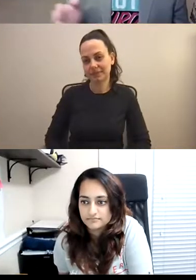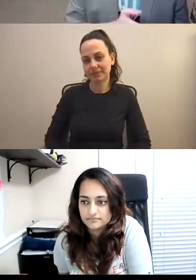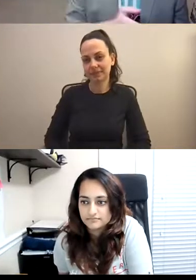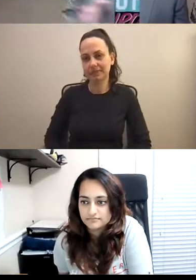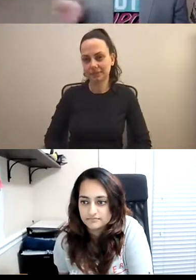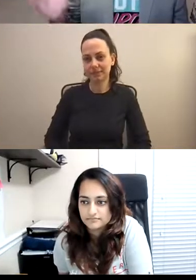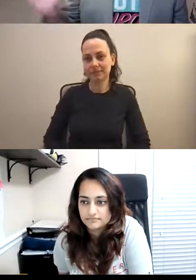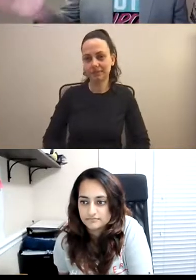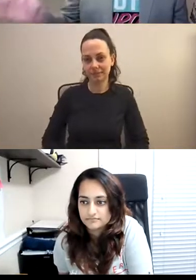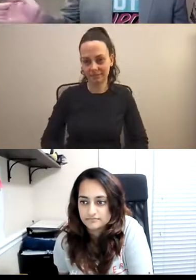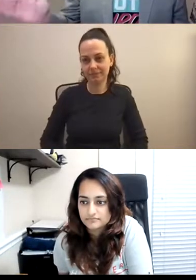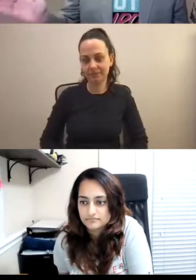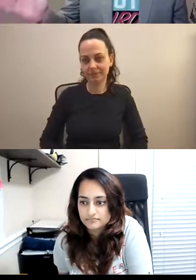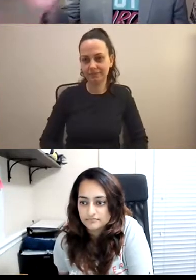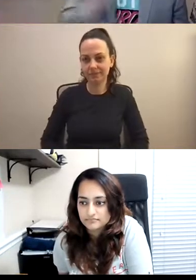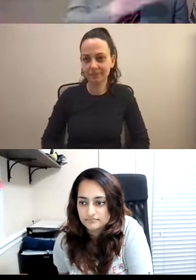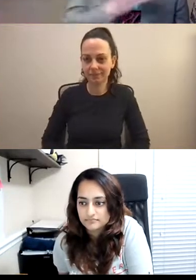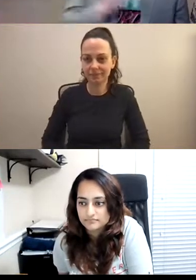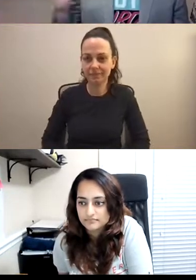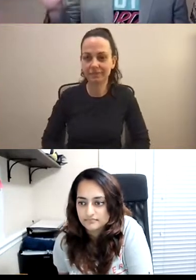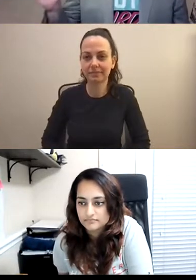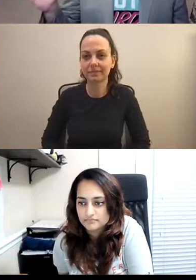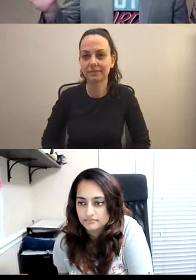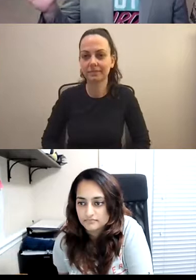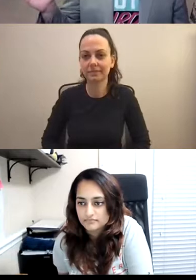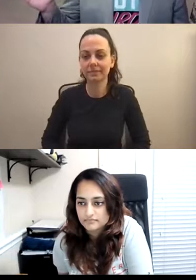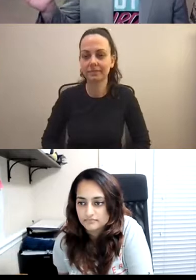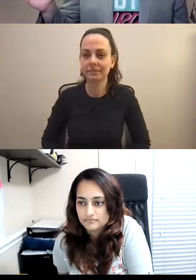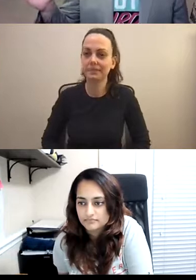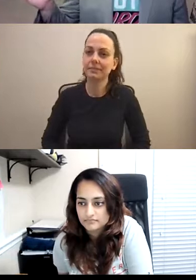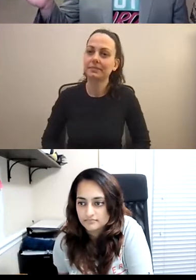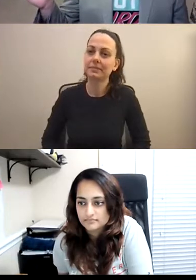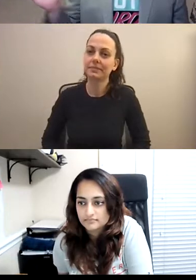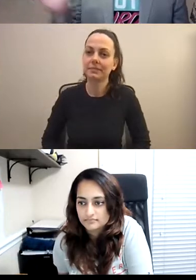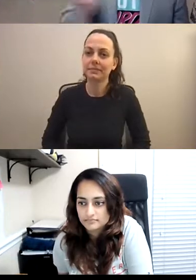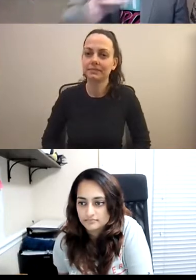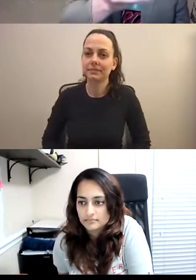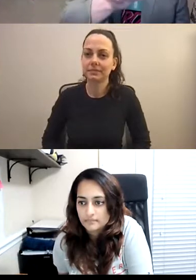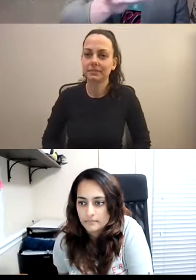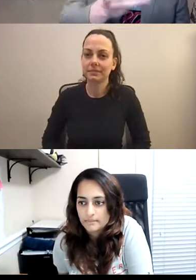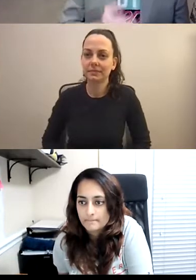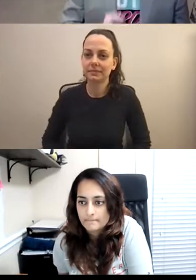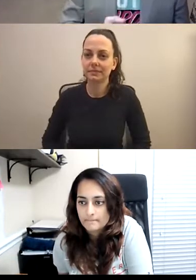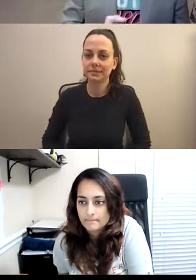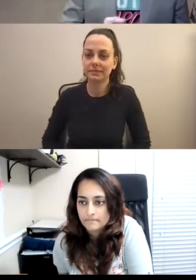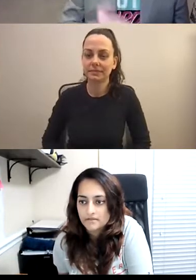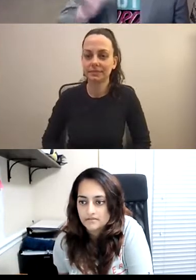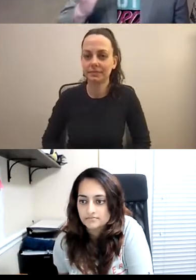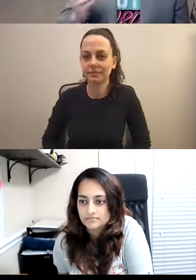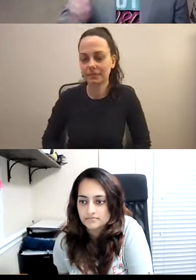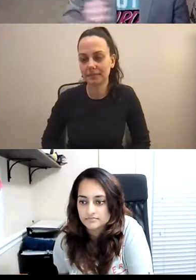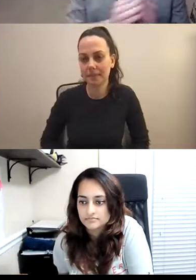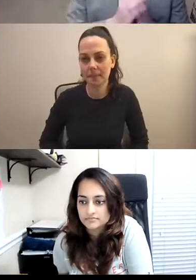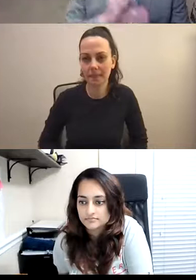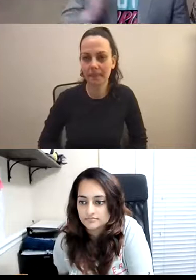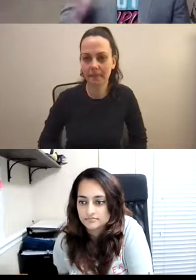like, what's the thing? It all starts with our expectations, right? And I think